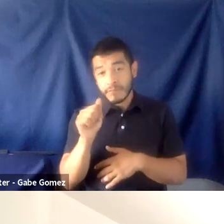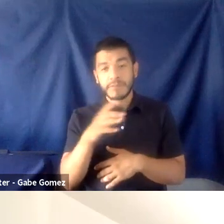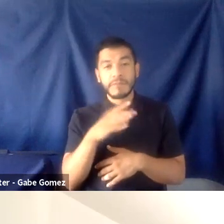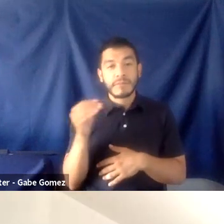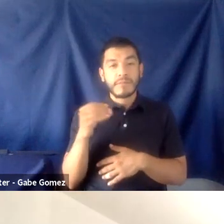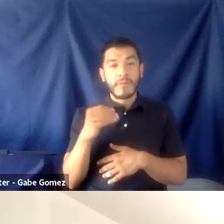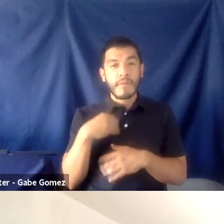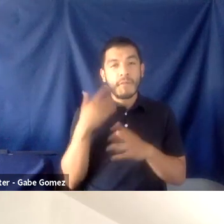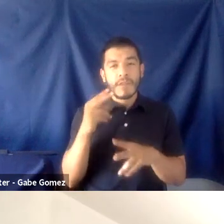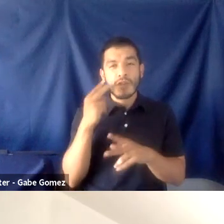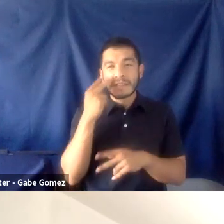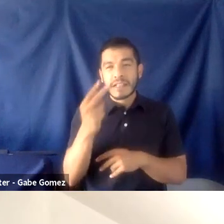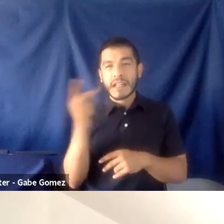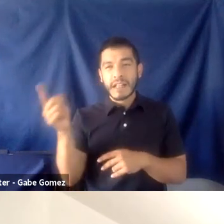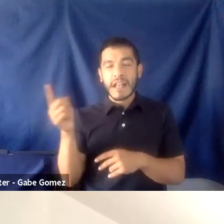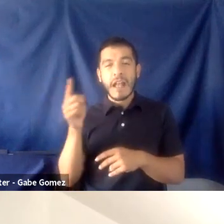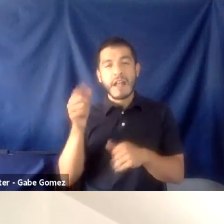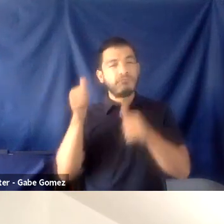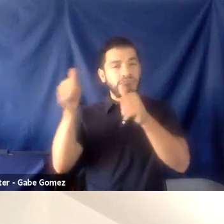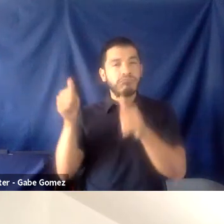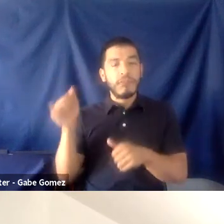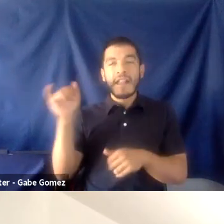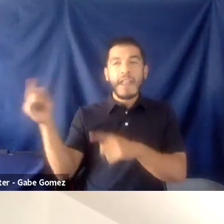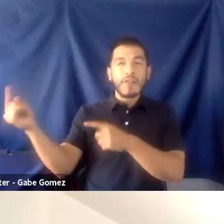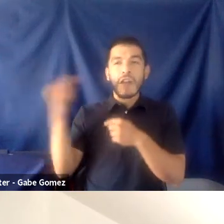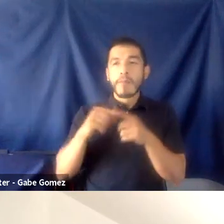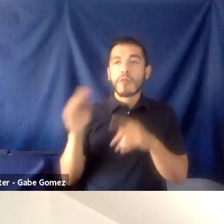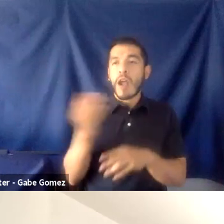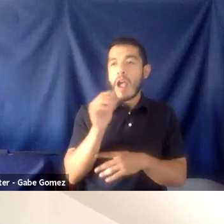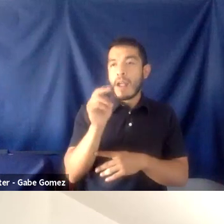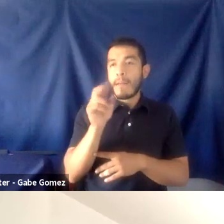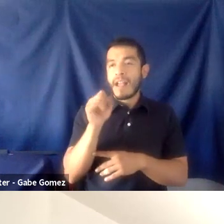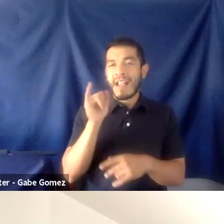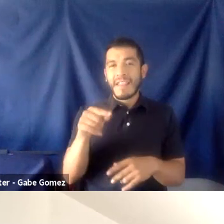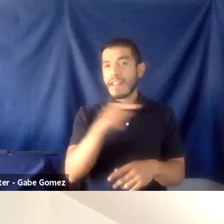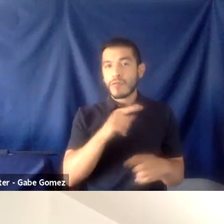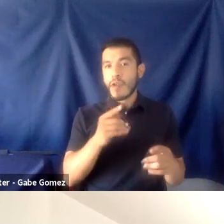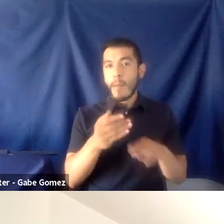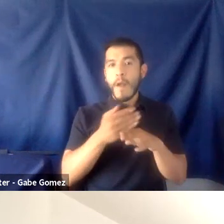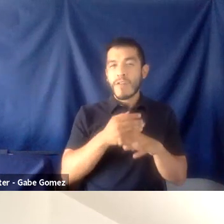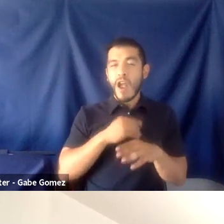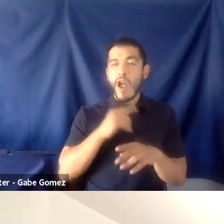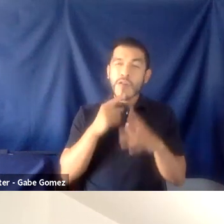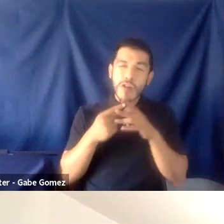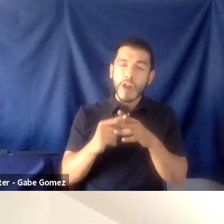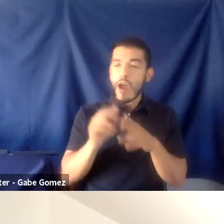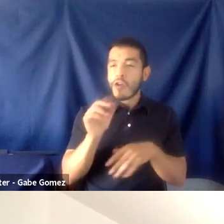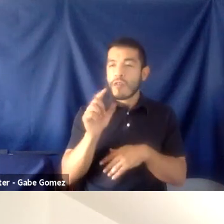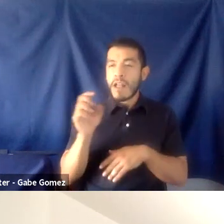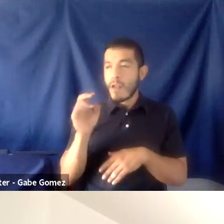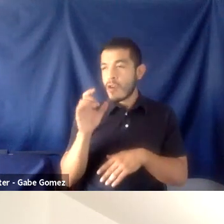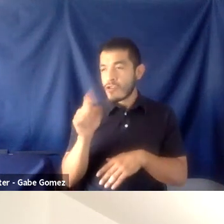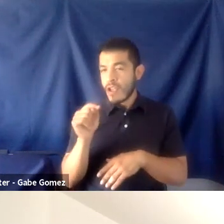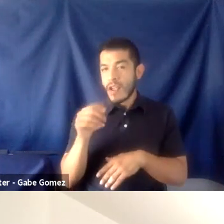And I had seen a flyer that Grace Lee Boggs was coming to campus. And this is before I had actually really started the Grace Lee Project. And I